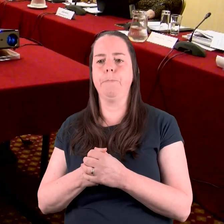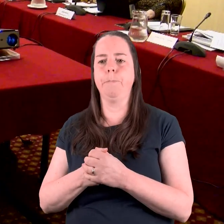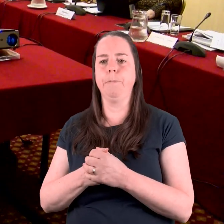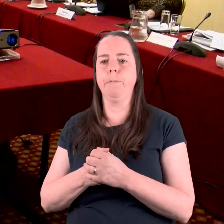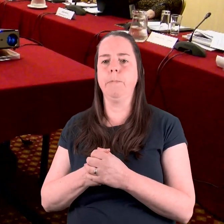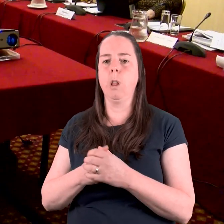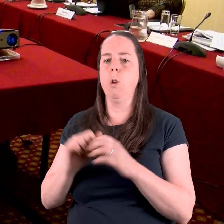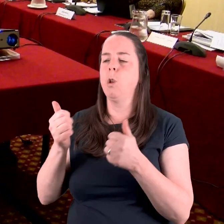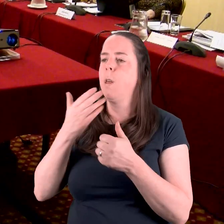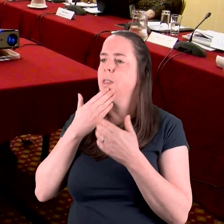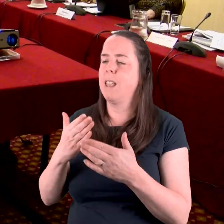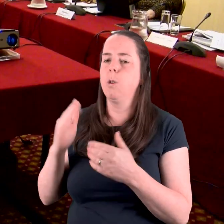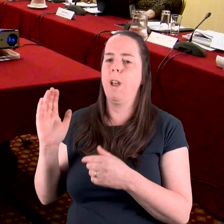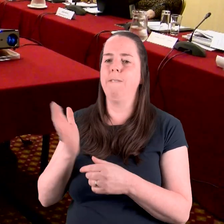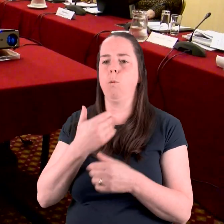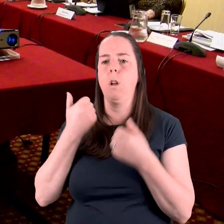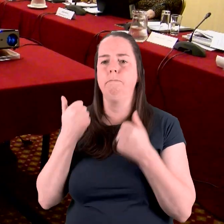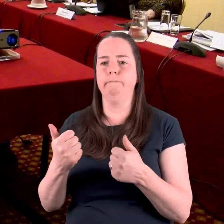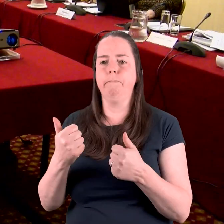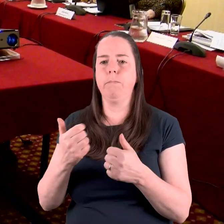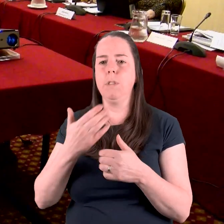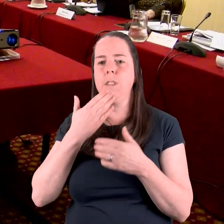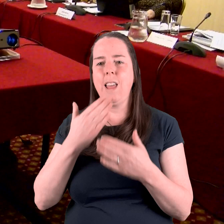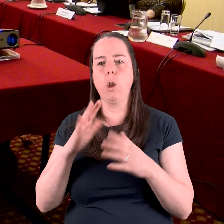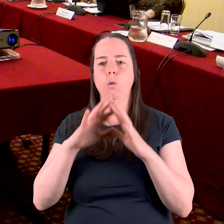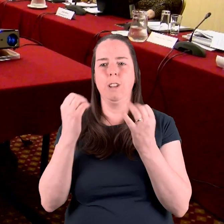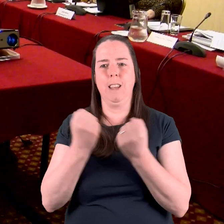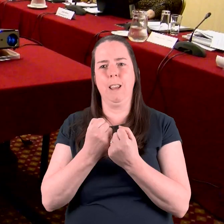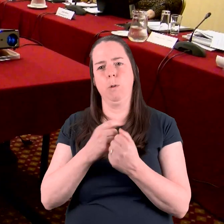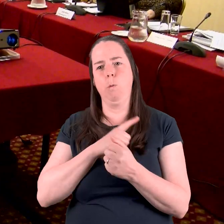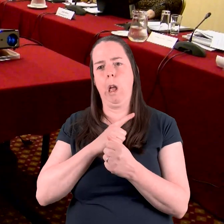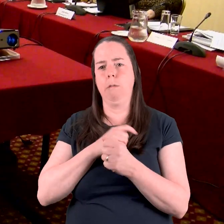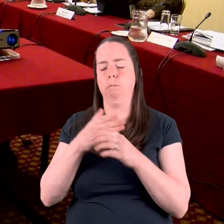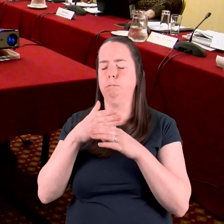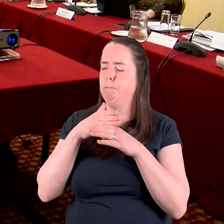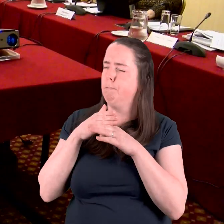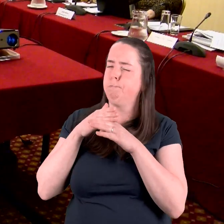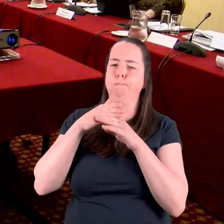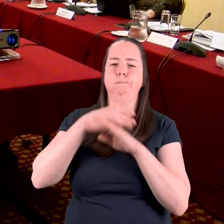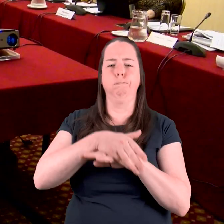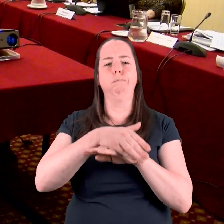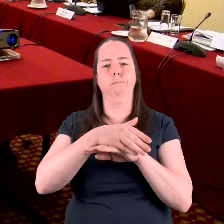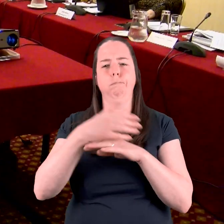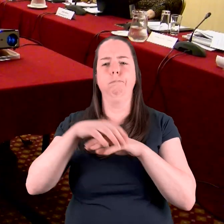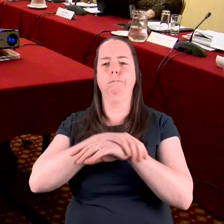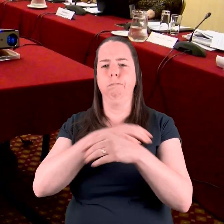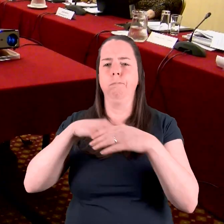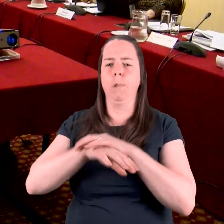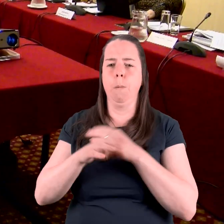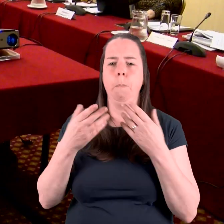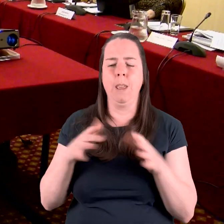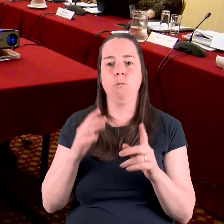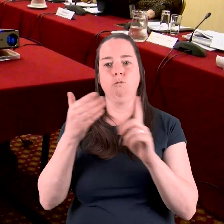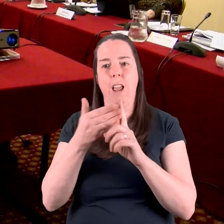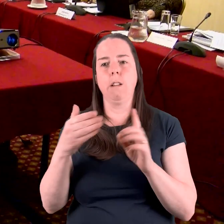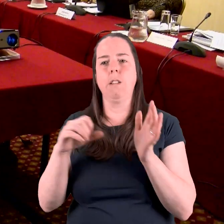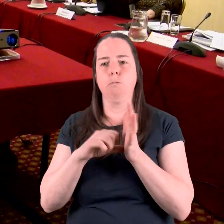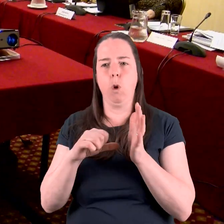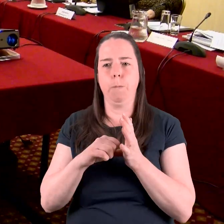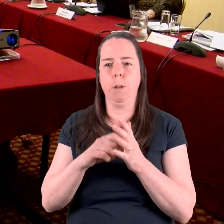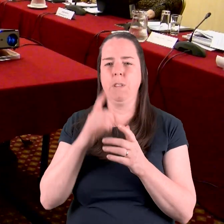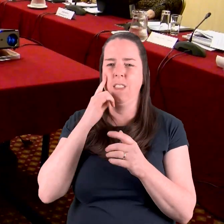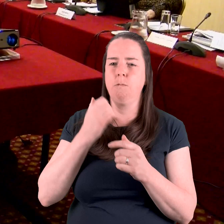Thank you very much. Okay, so thank you very much, everyone. Thank you to the teams, because I have done an awful lot of work. I mean,